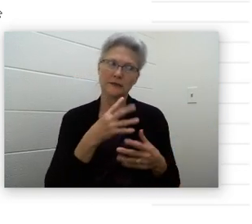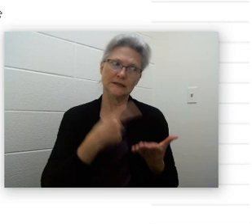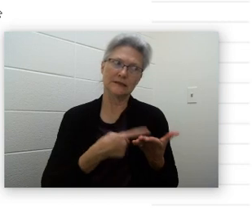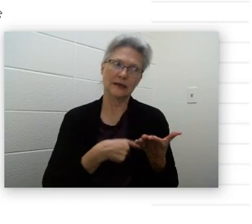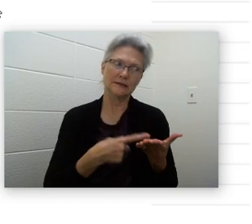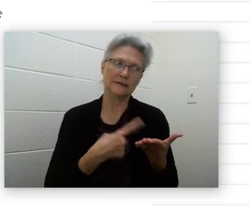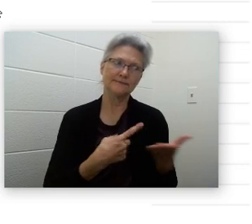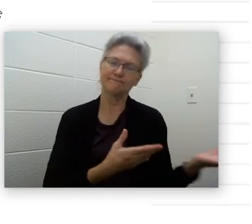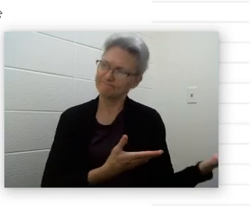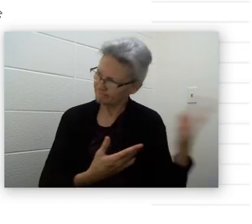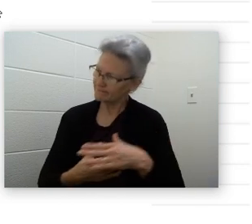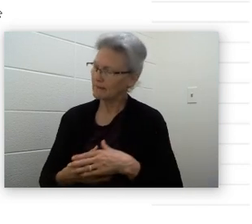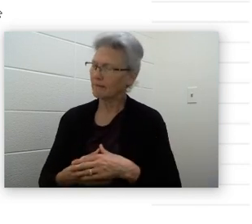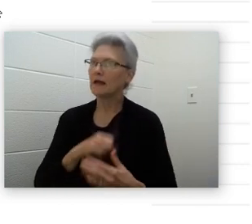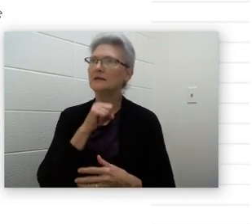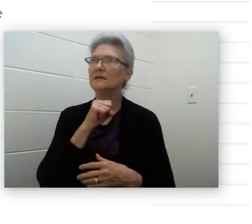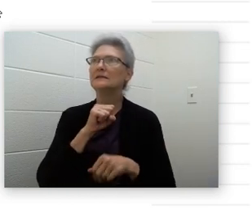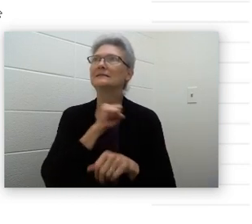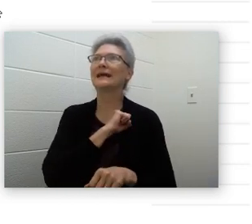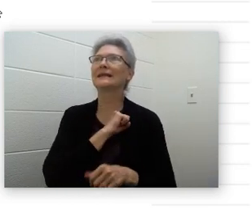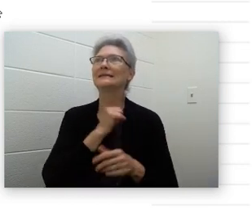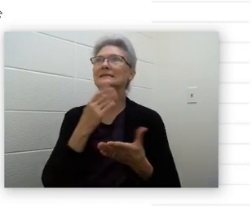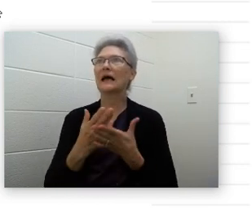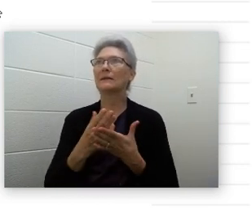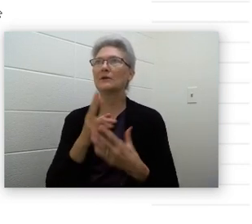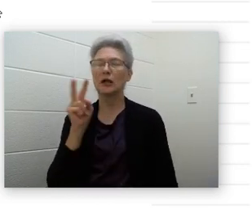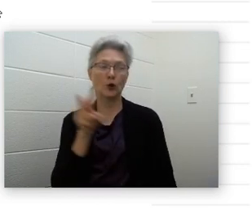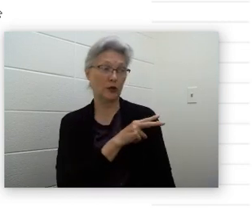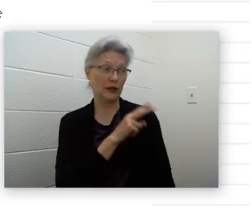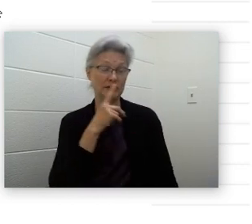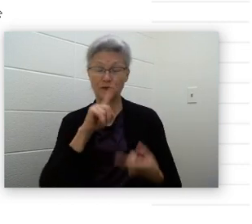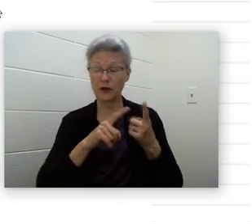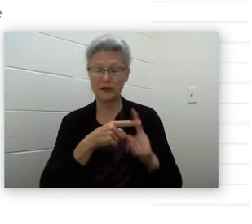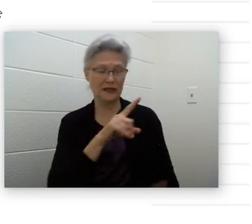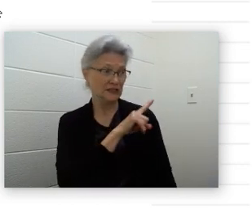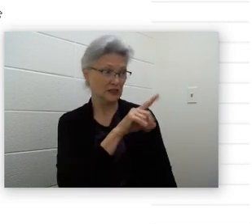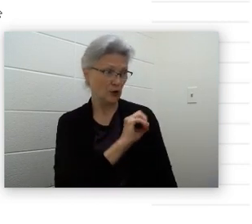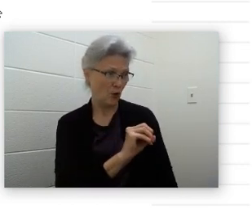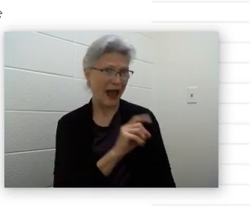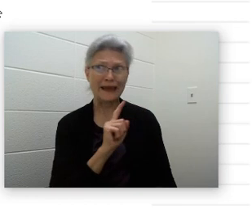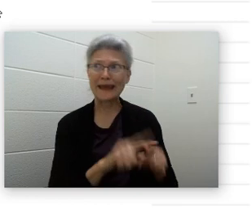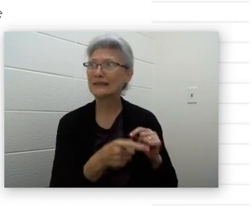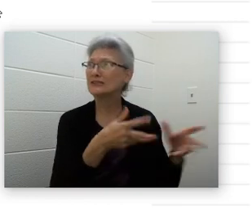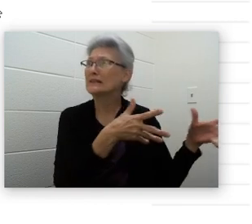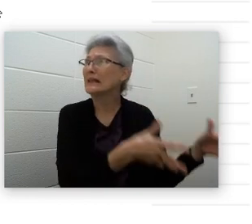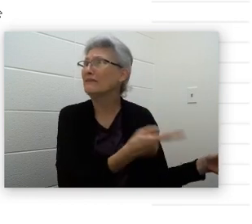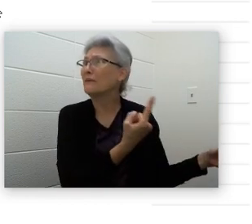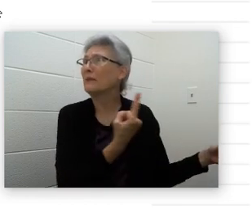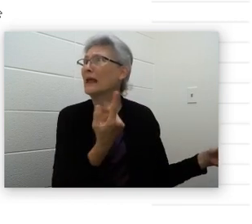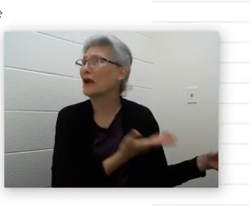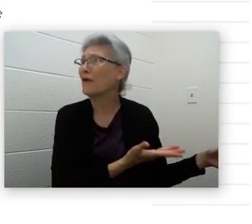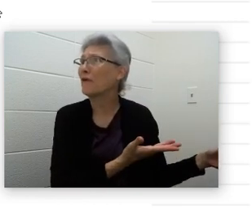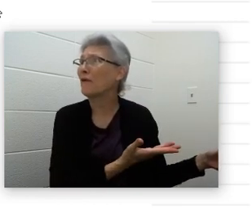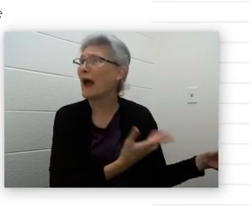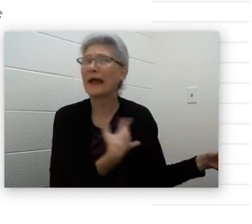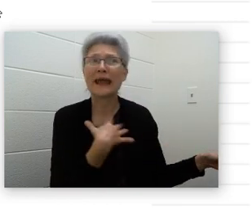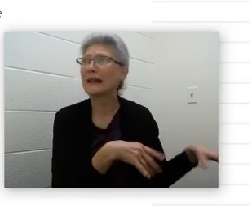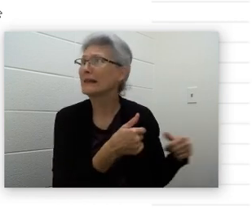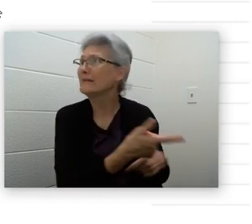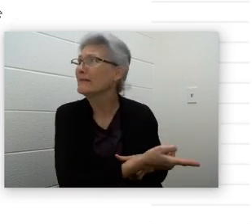about. Stanley stopped and turned to look at Zero. You couldn't just leave him here. Zero gave him a thumbs